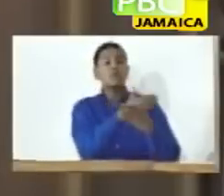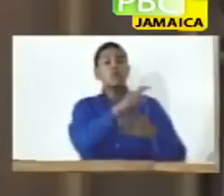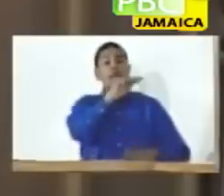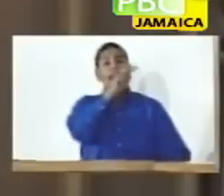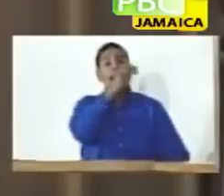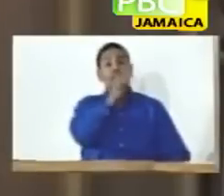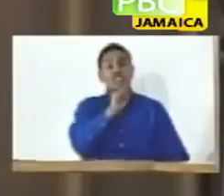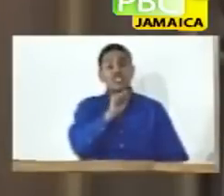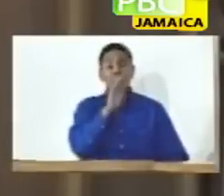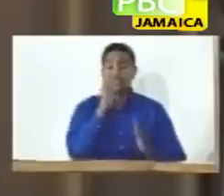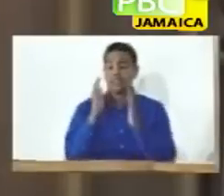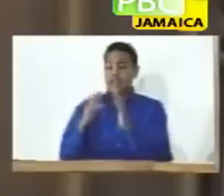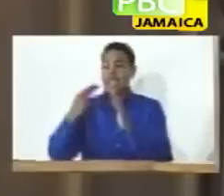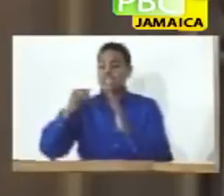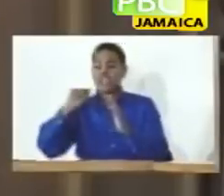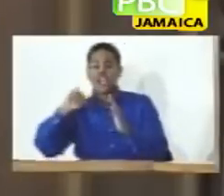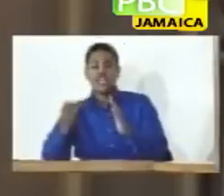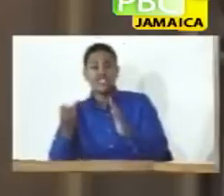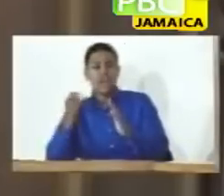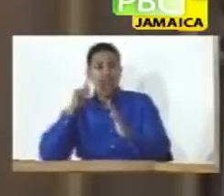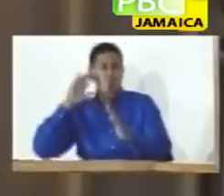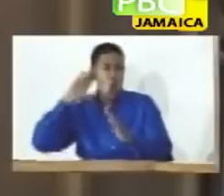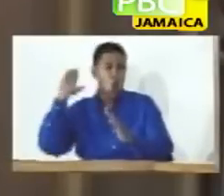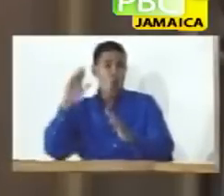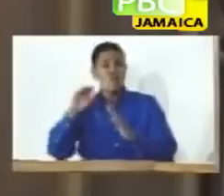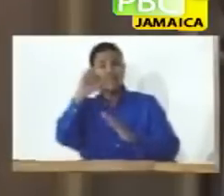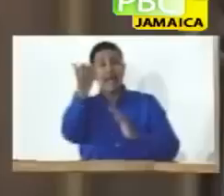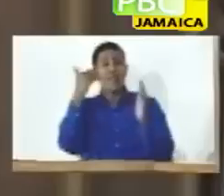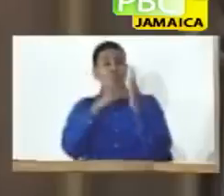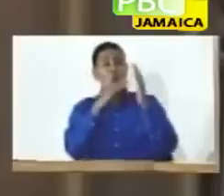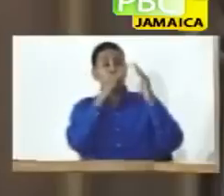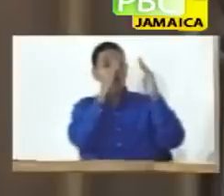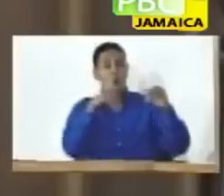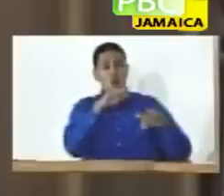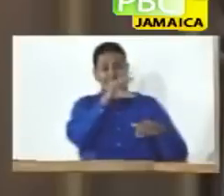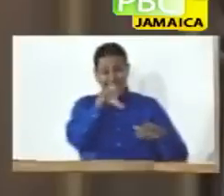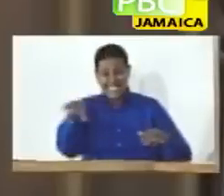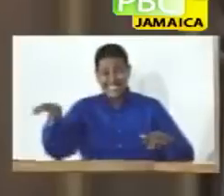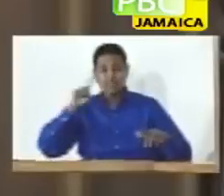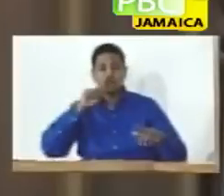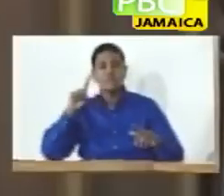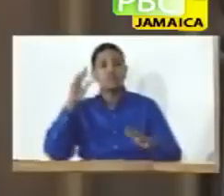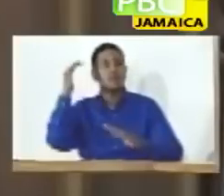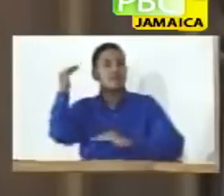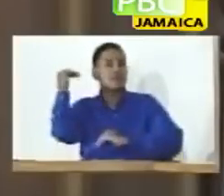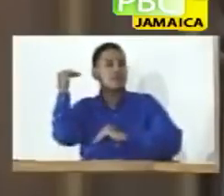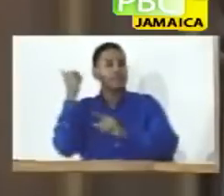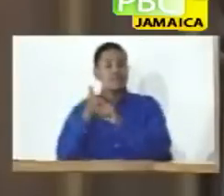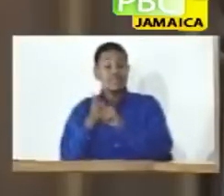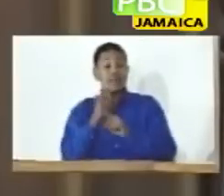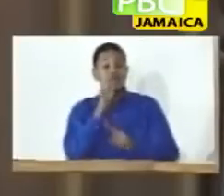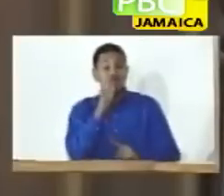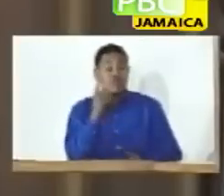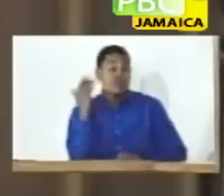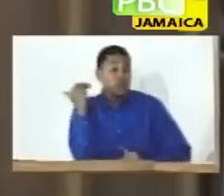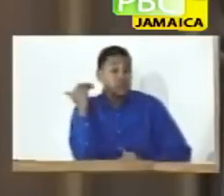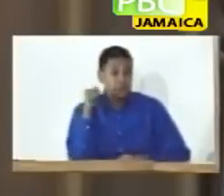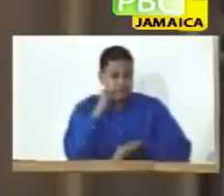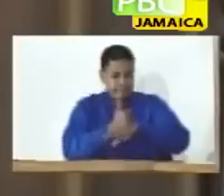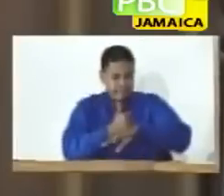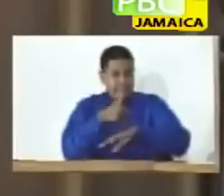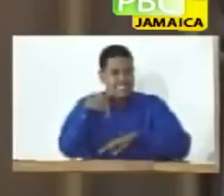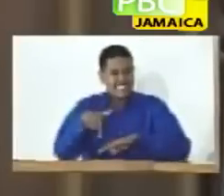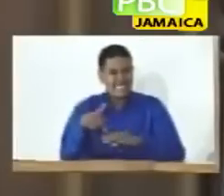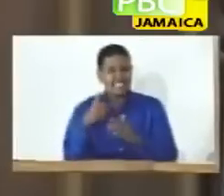NHT and the HAJ, over 10,000 housing starts were slated and are slated for this